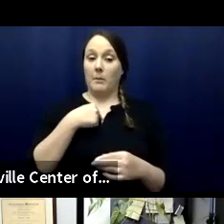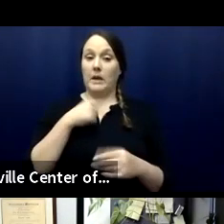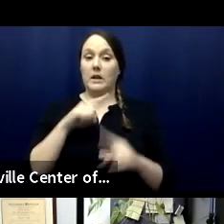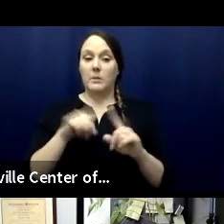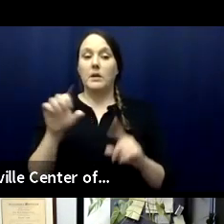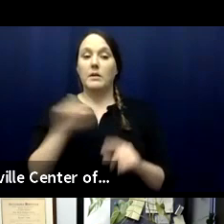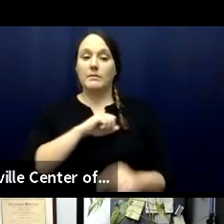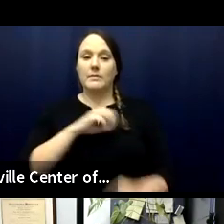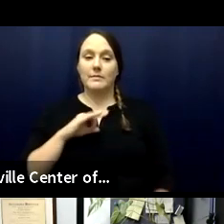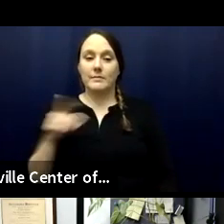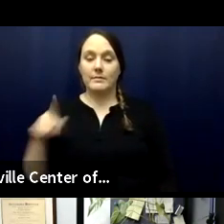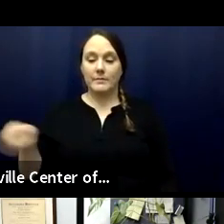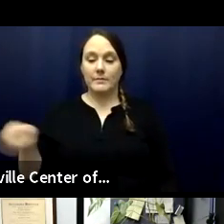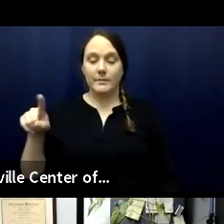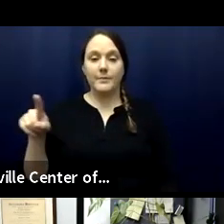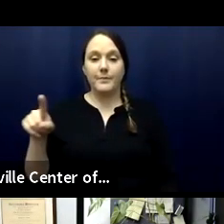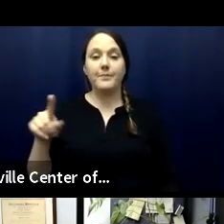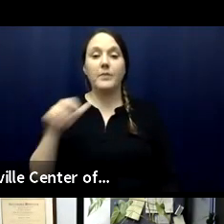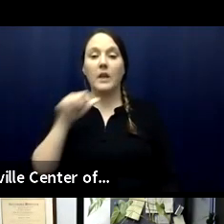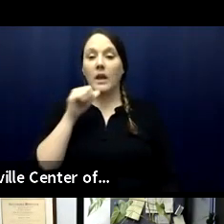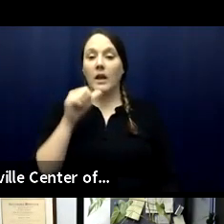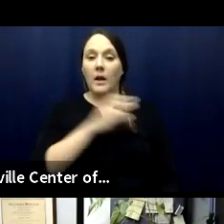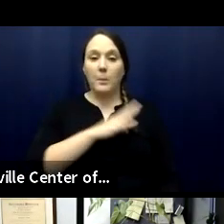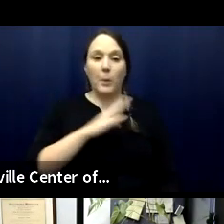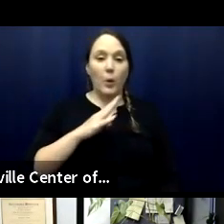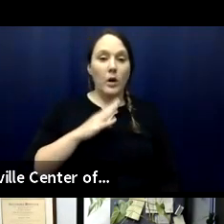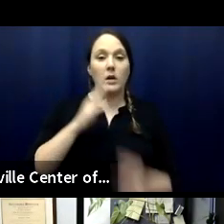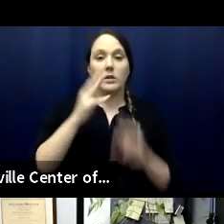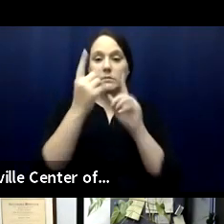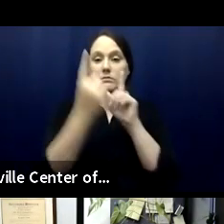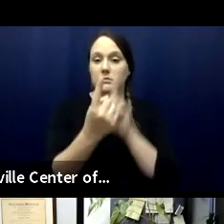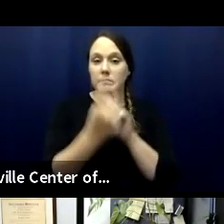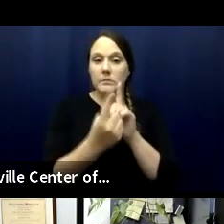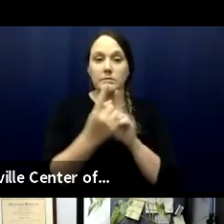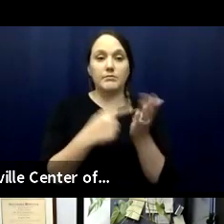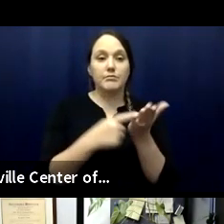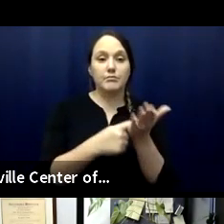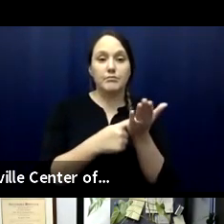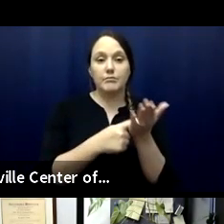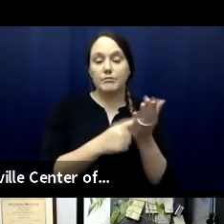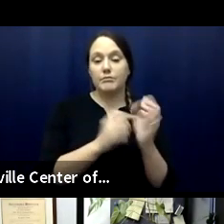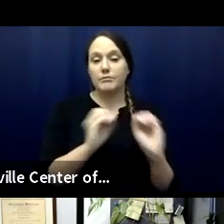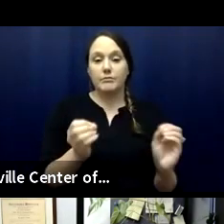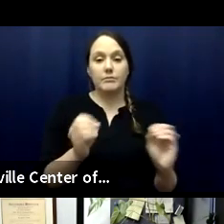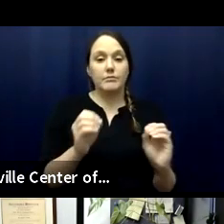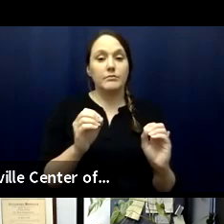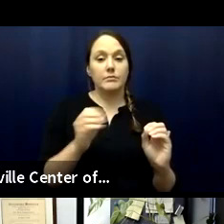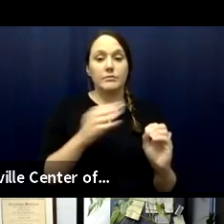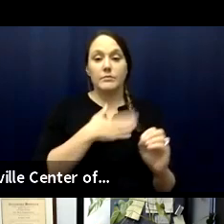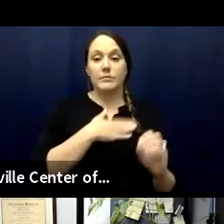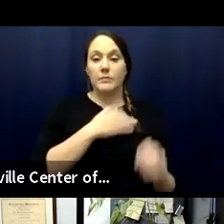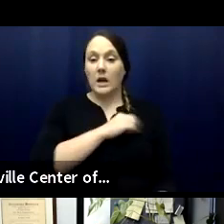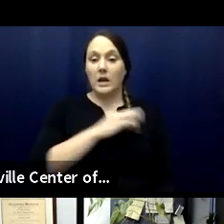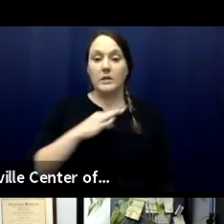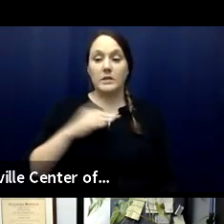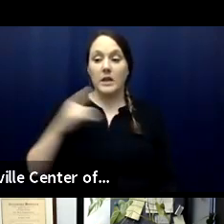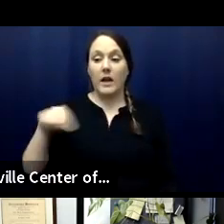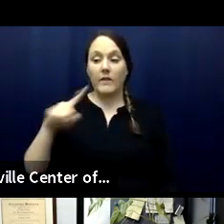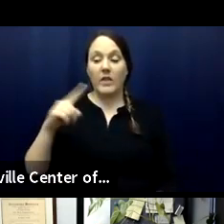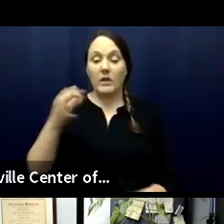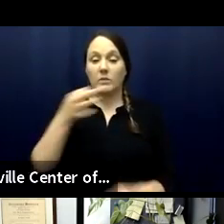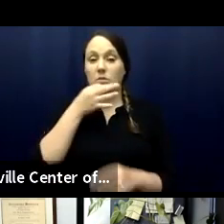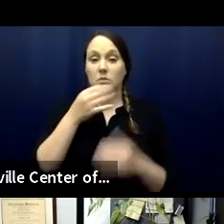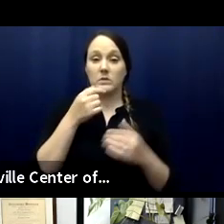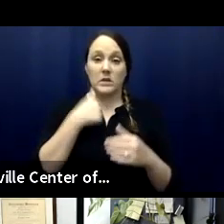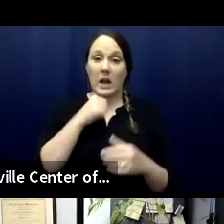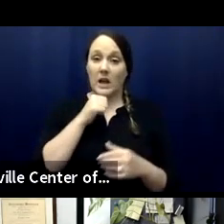staff. So it's not a board member to board member deliberating anything at all. It's my staff who have some expertise that I don't